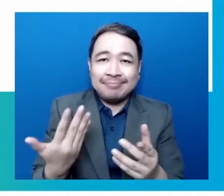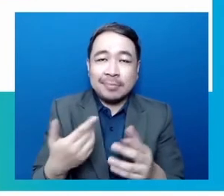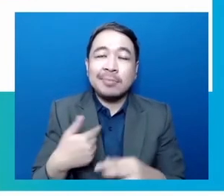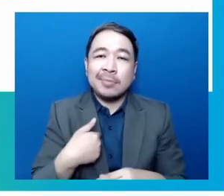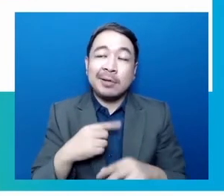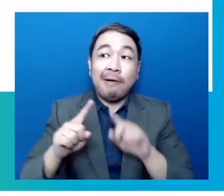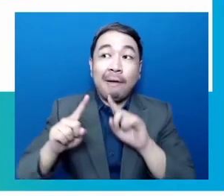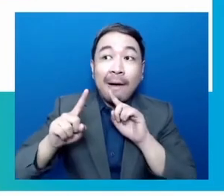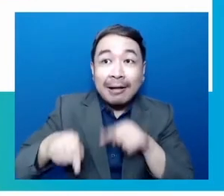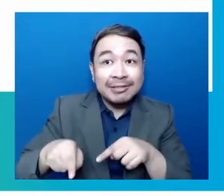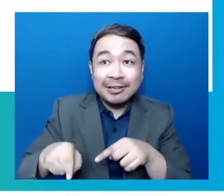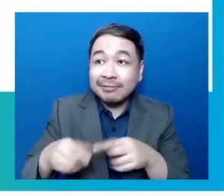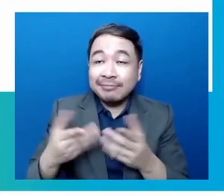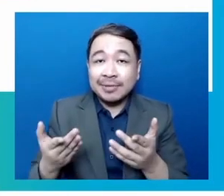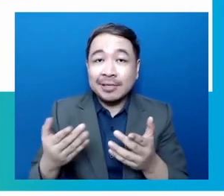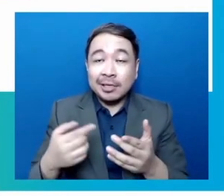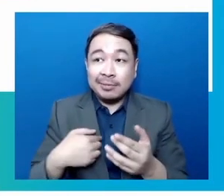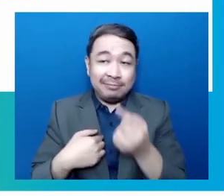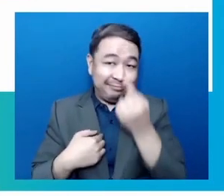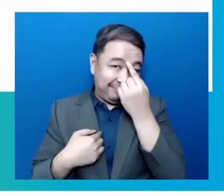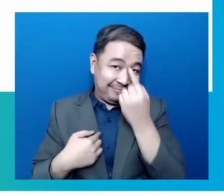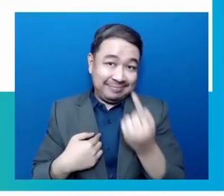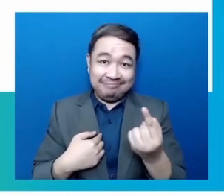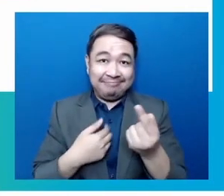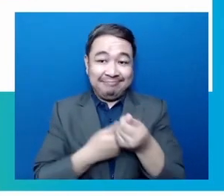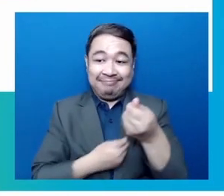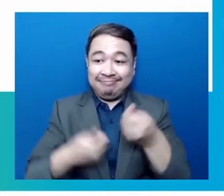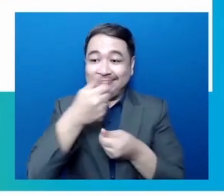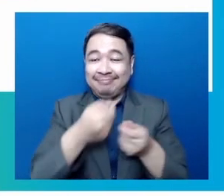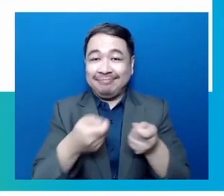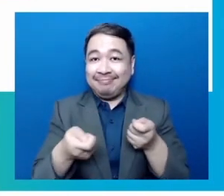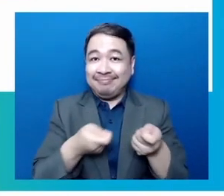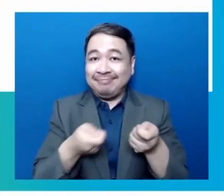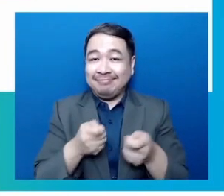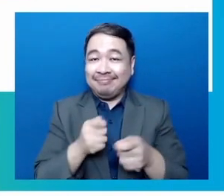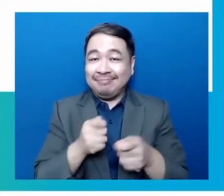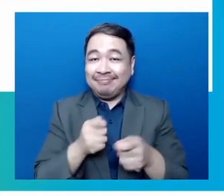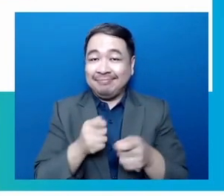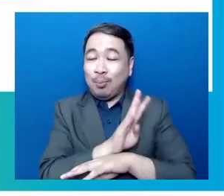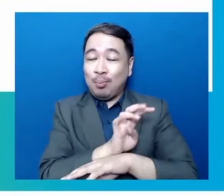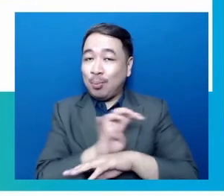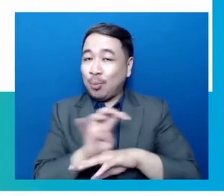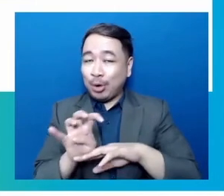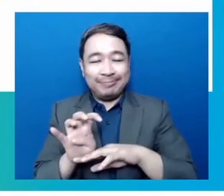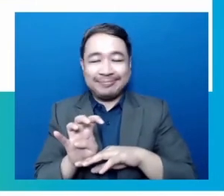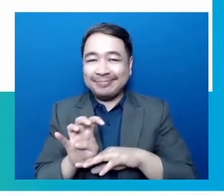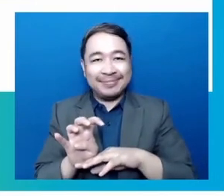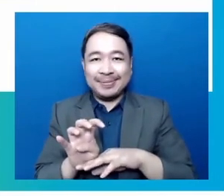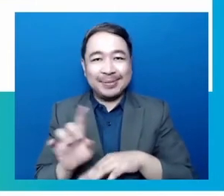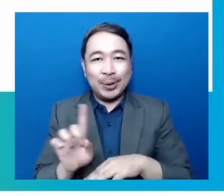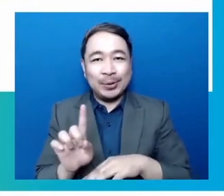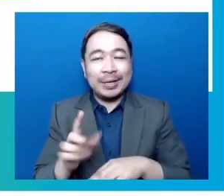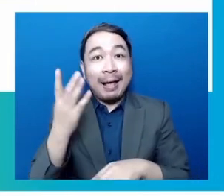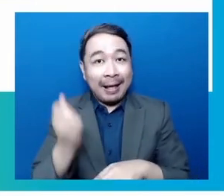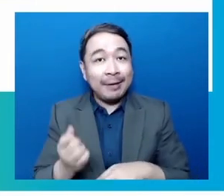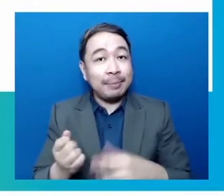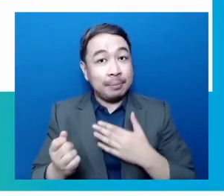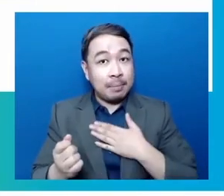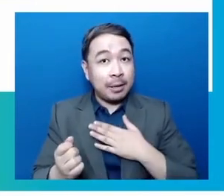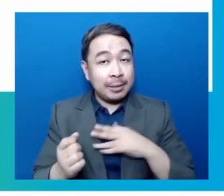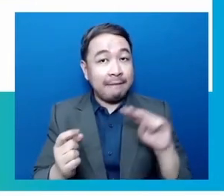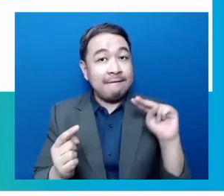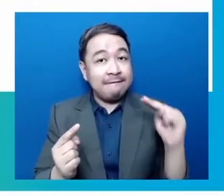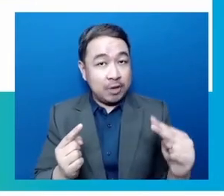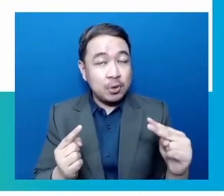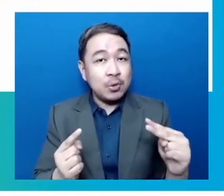not the only executive director in the board. And there is my view, representing